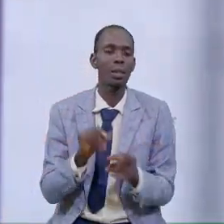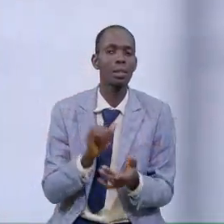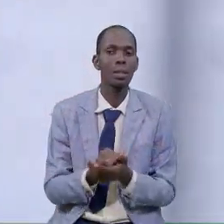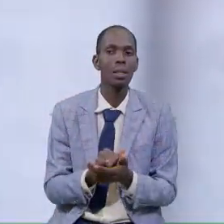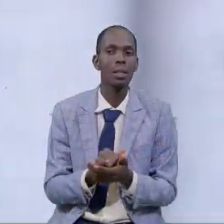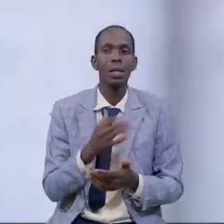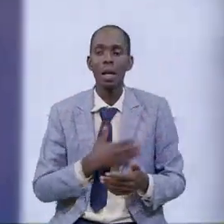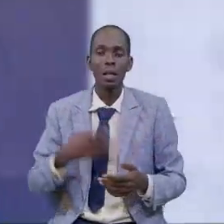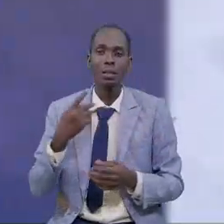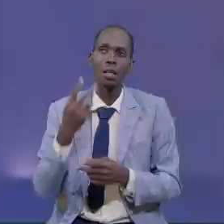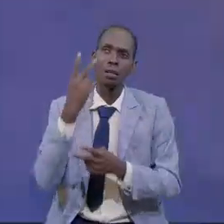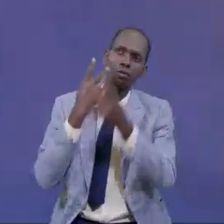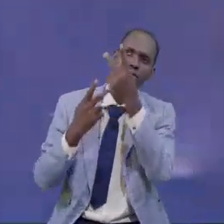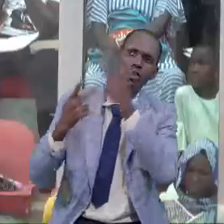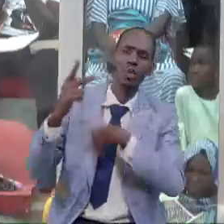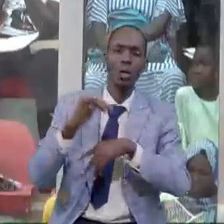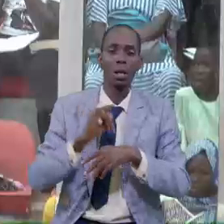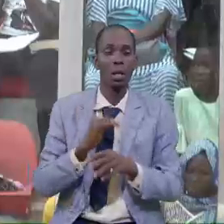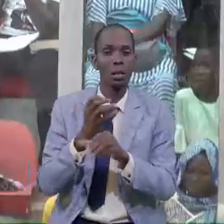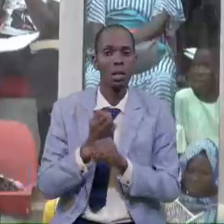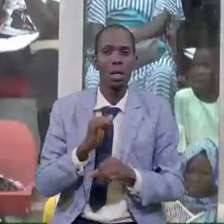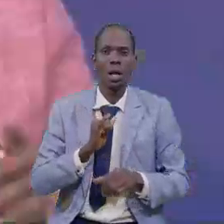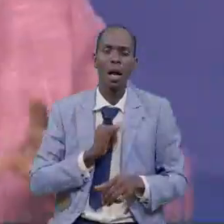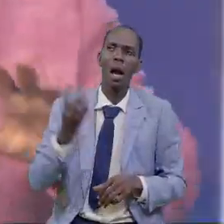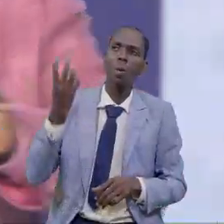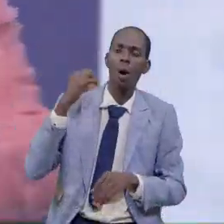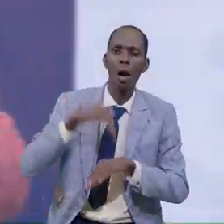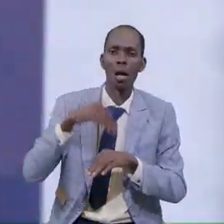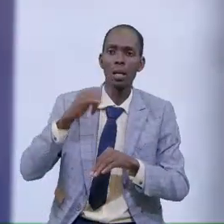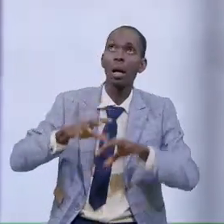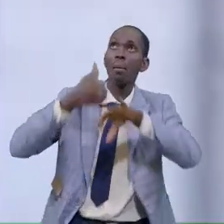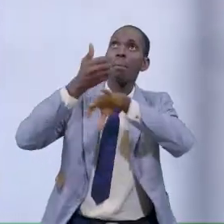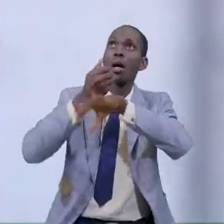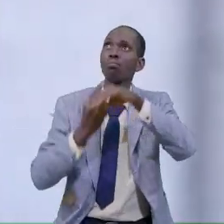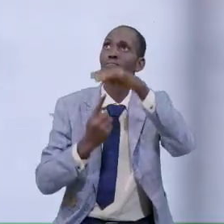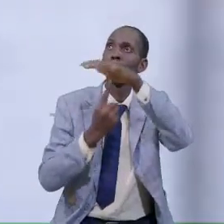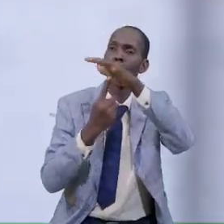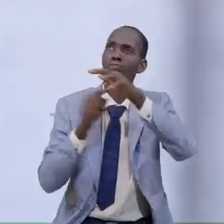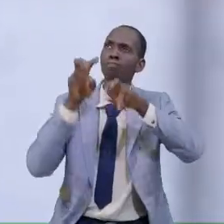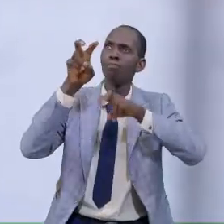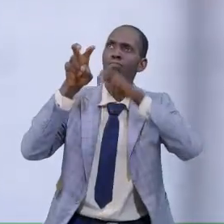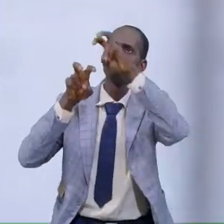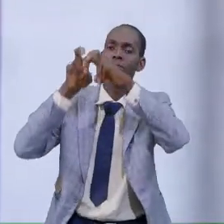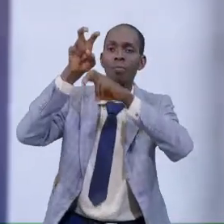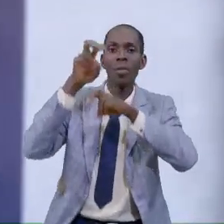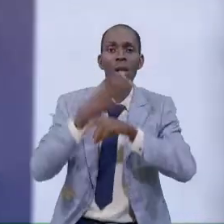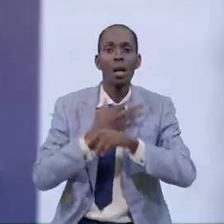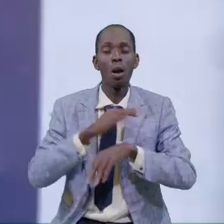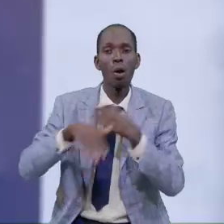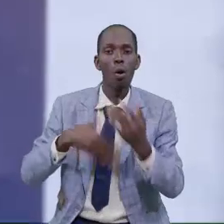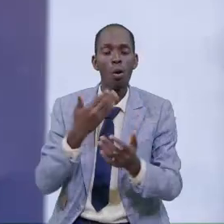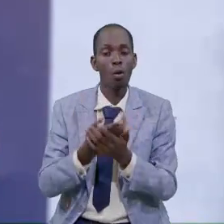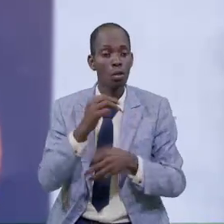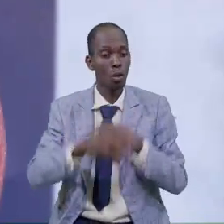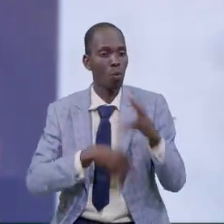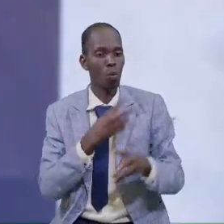had, and the mountaintop climbing that I had, all the world shut that up. I